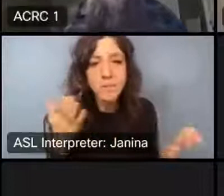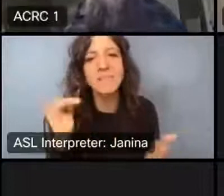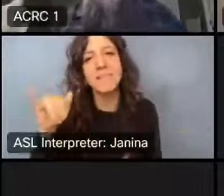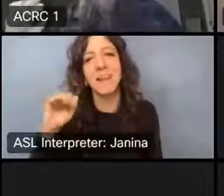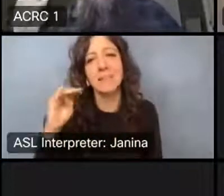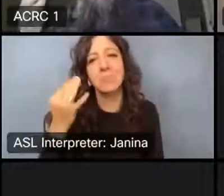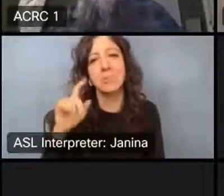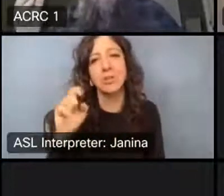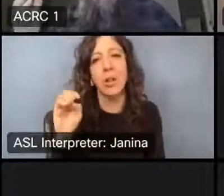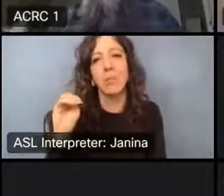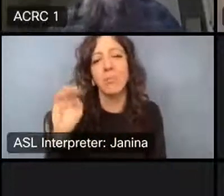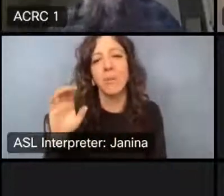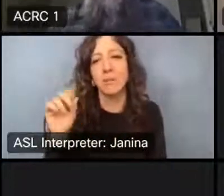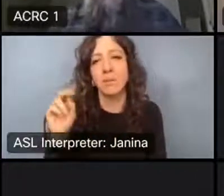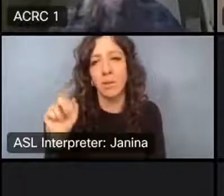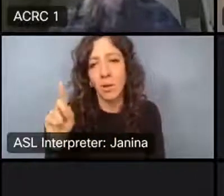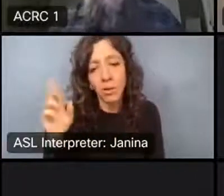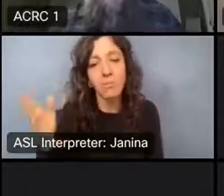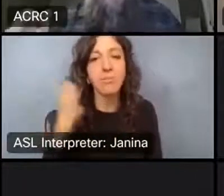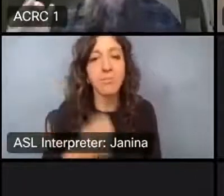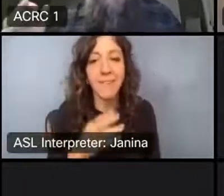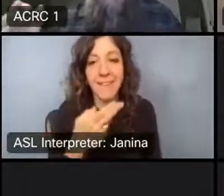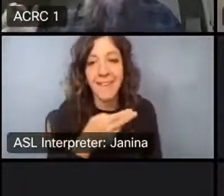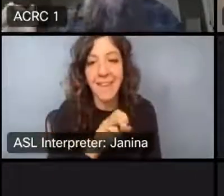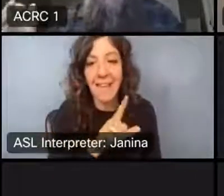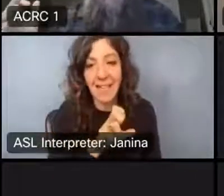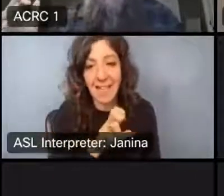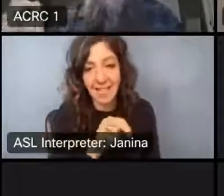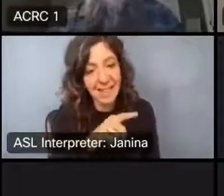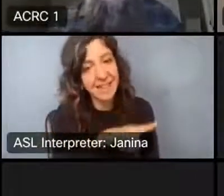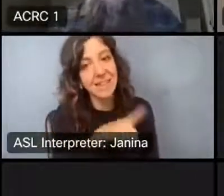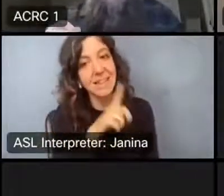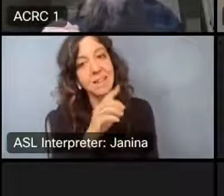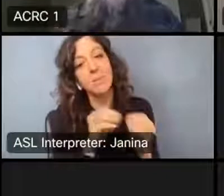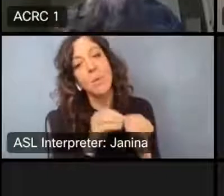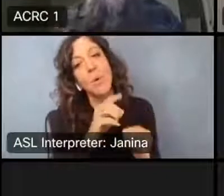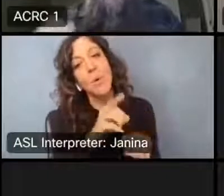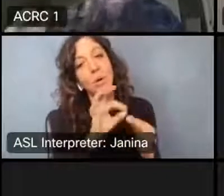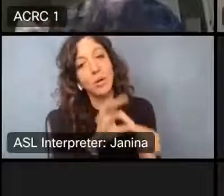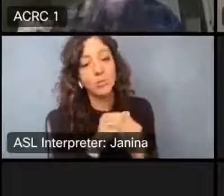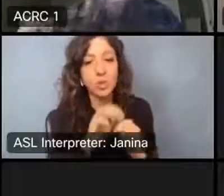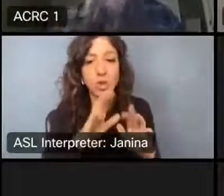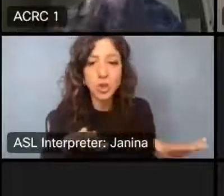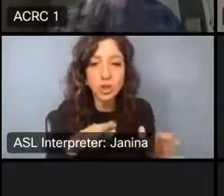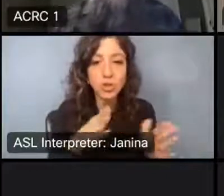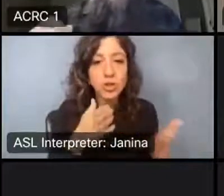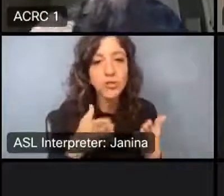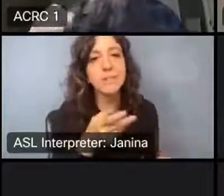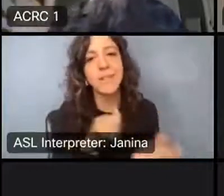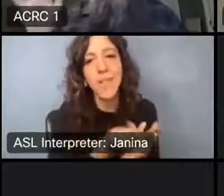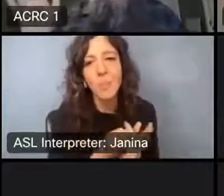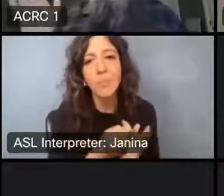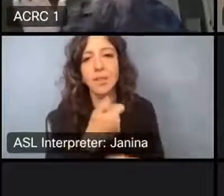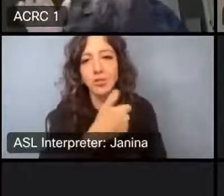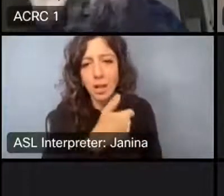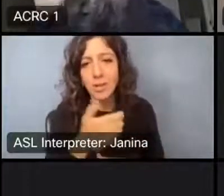McDonald. Helen primarily has the children's services, the therapies, transportation, and